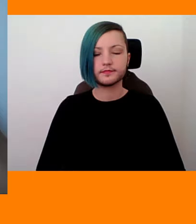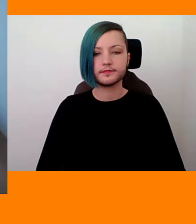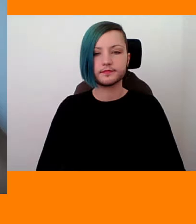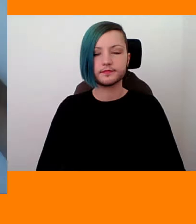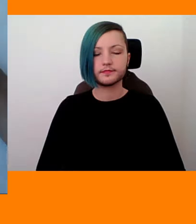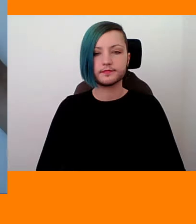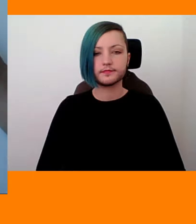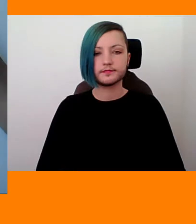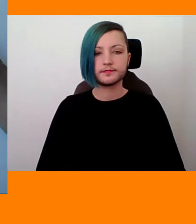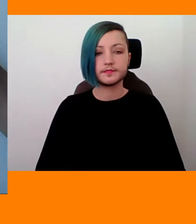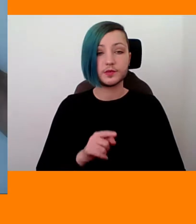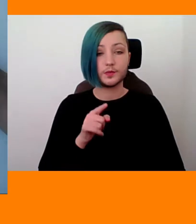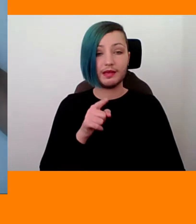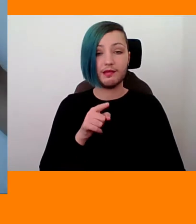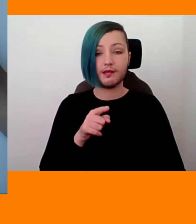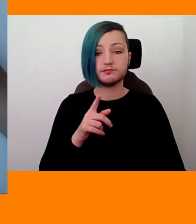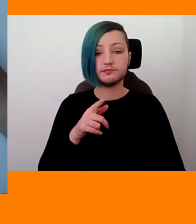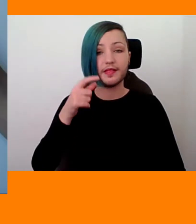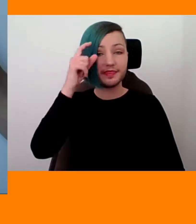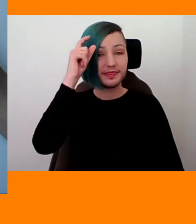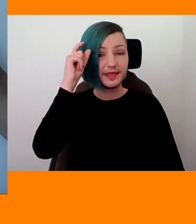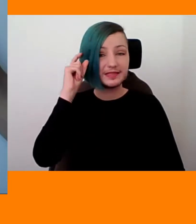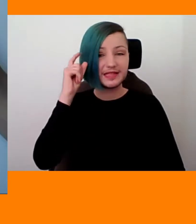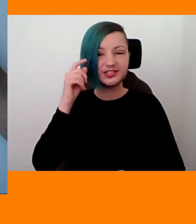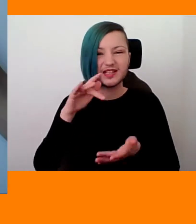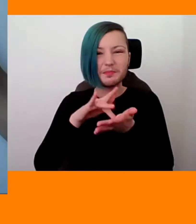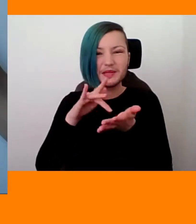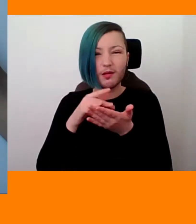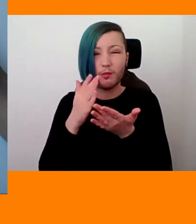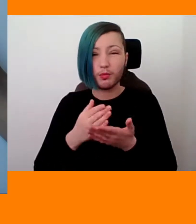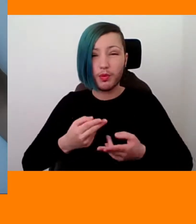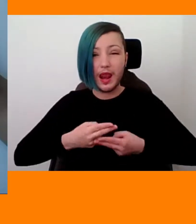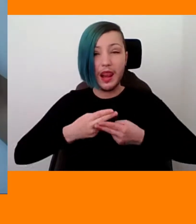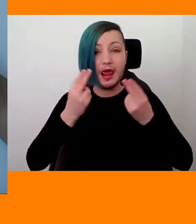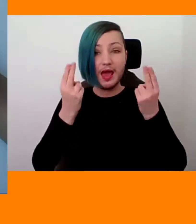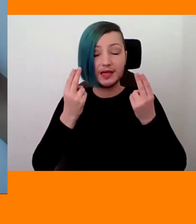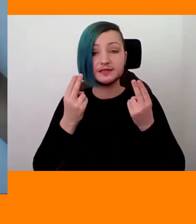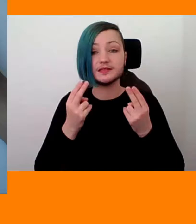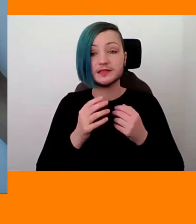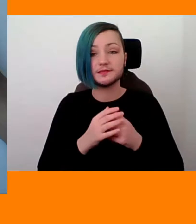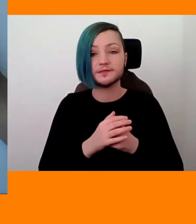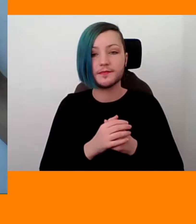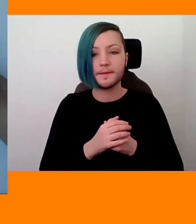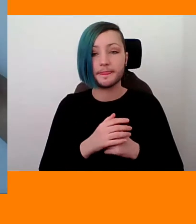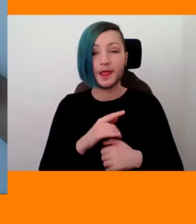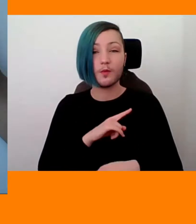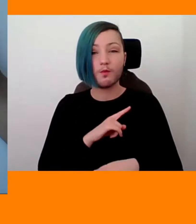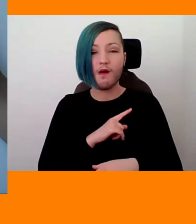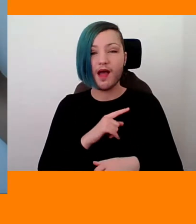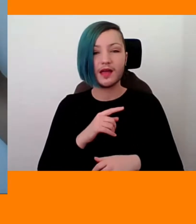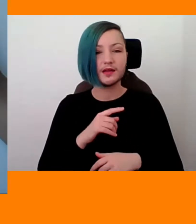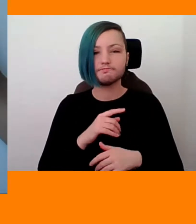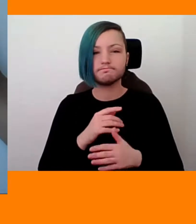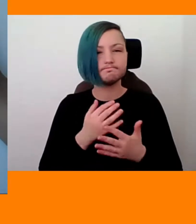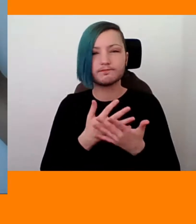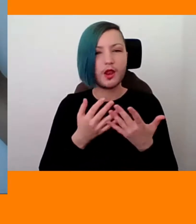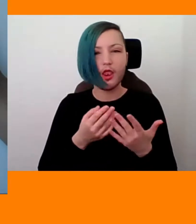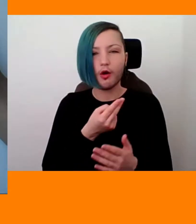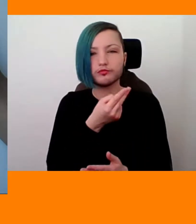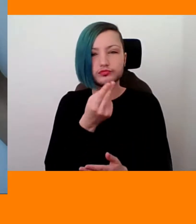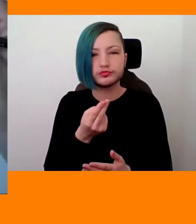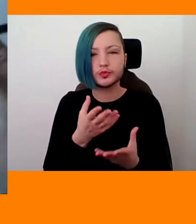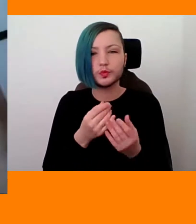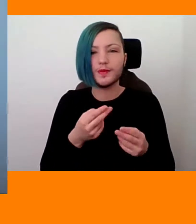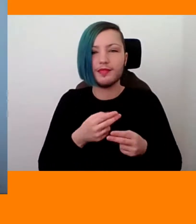So on my camera here, this section looks really light, and that's because I didn't draw too many strokes there with my